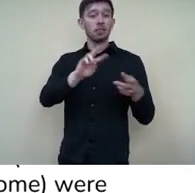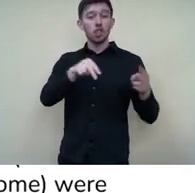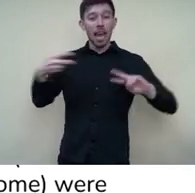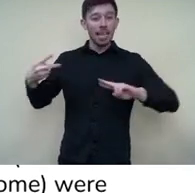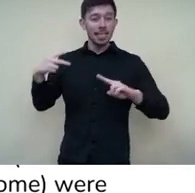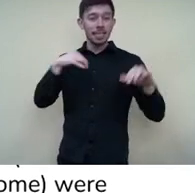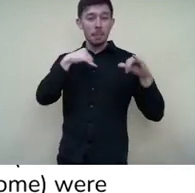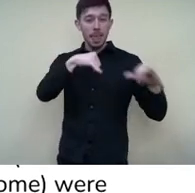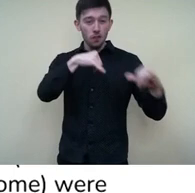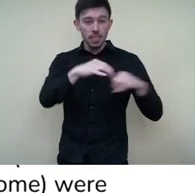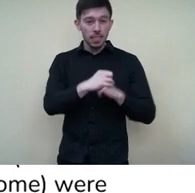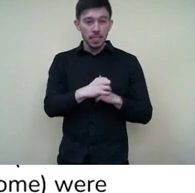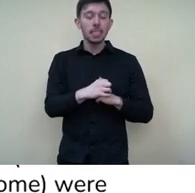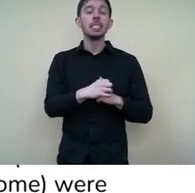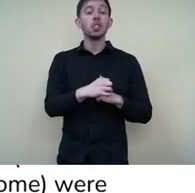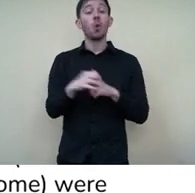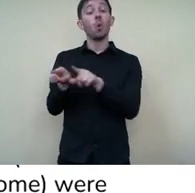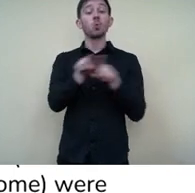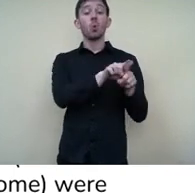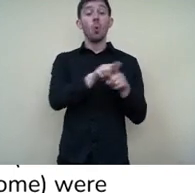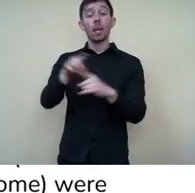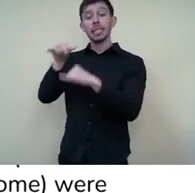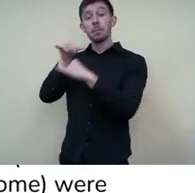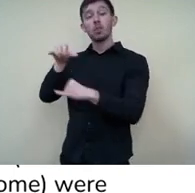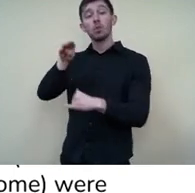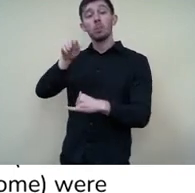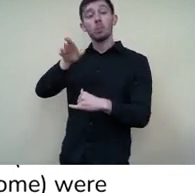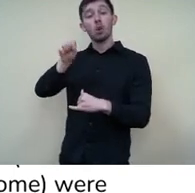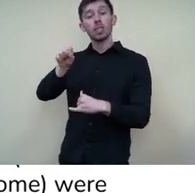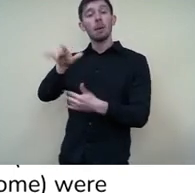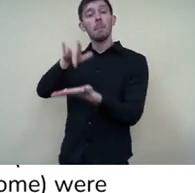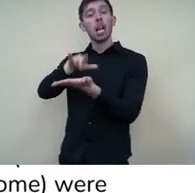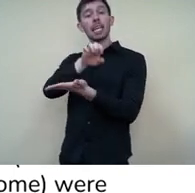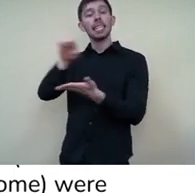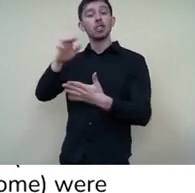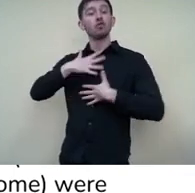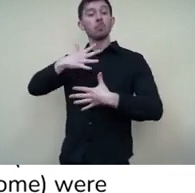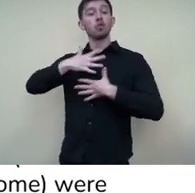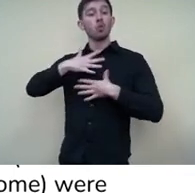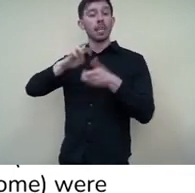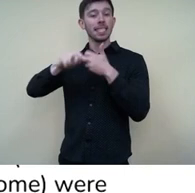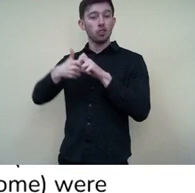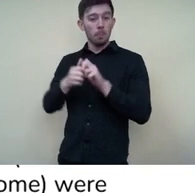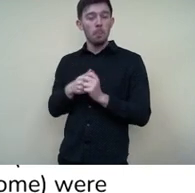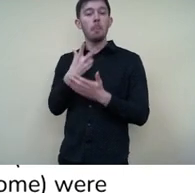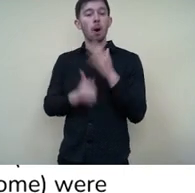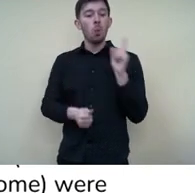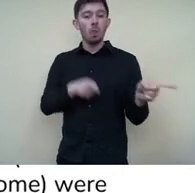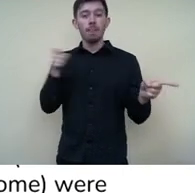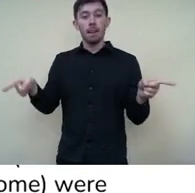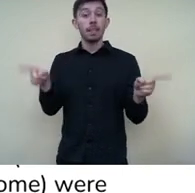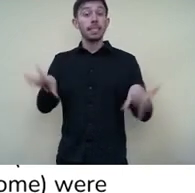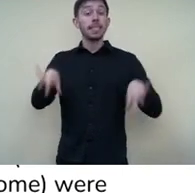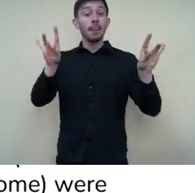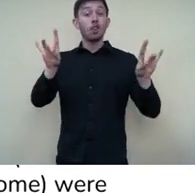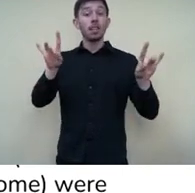similar genetically. And then it's also similar to MERS. MERS is the Middle East Respiratory Syndrome. Both of these viruses were discovered